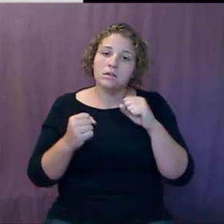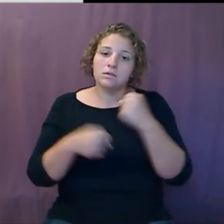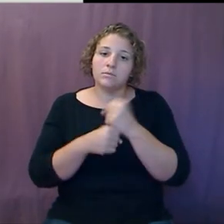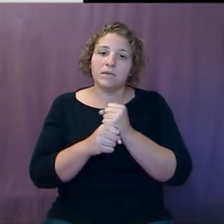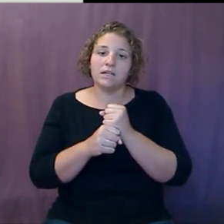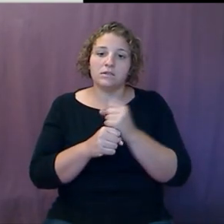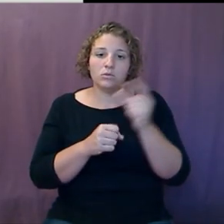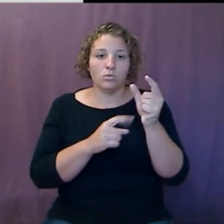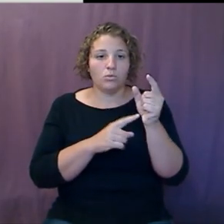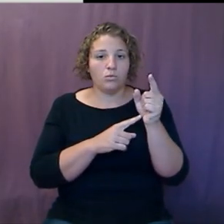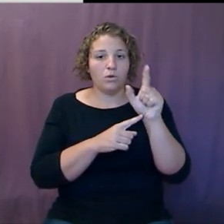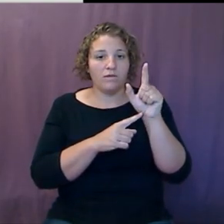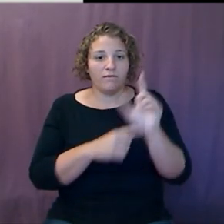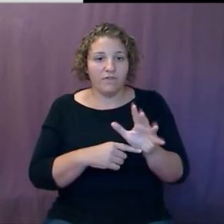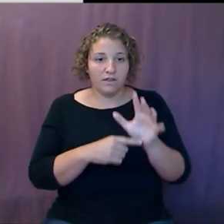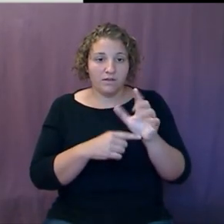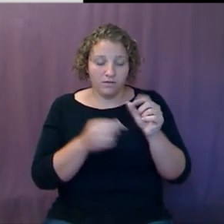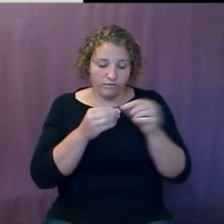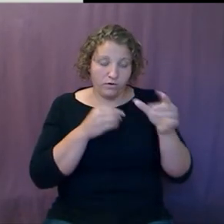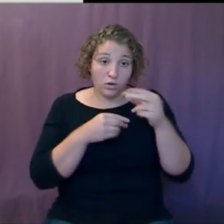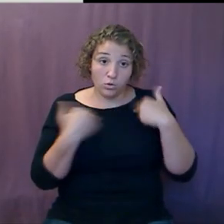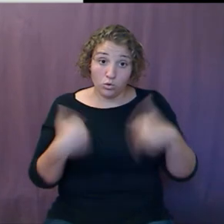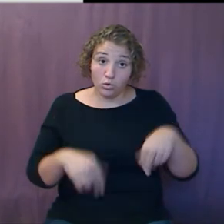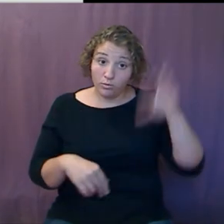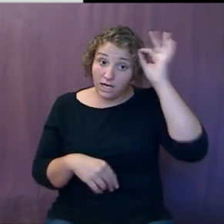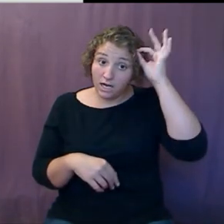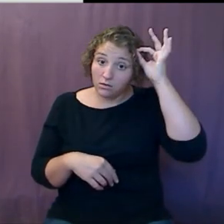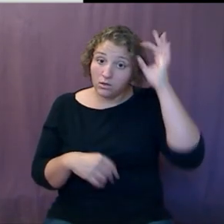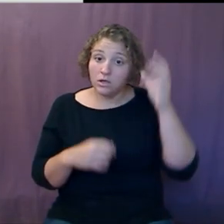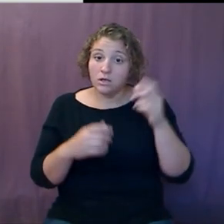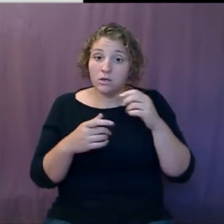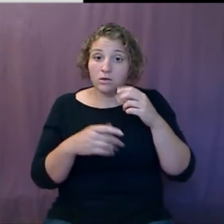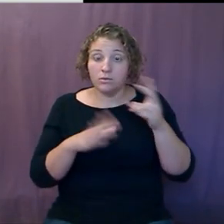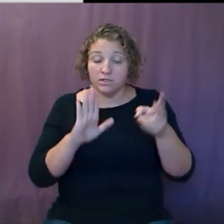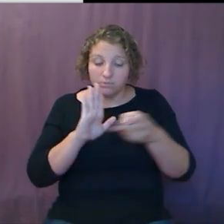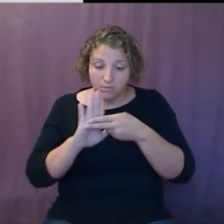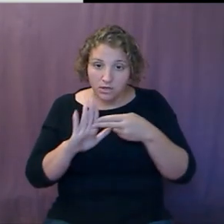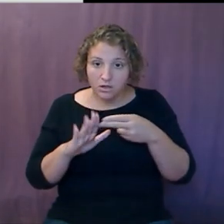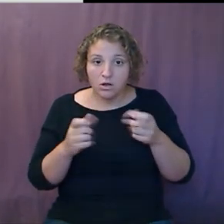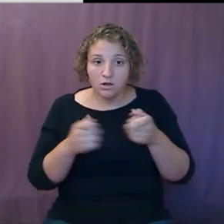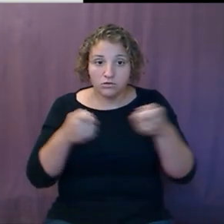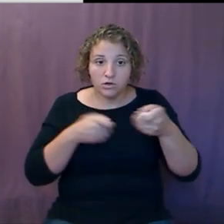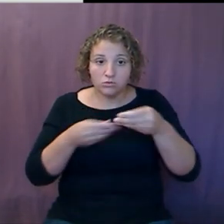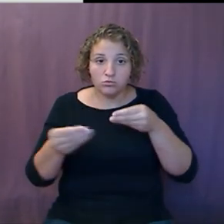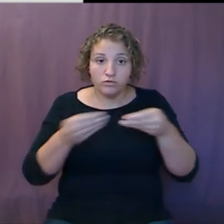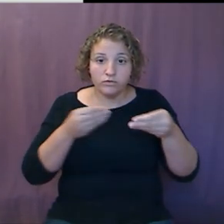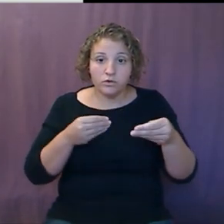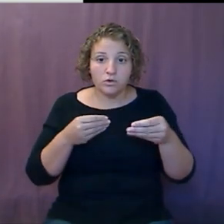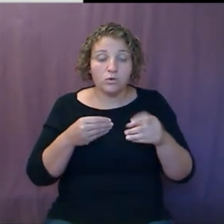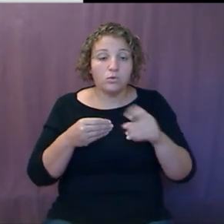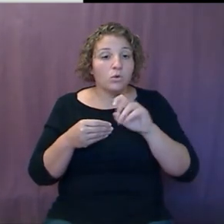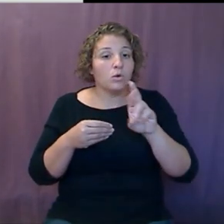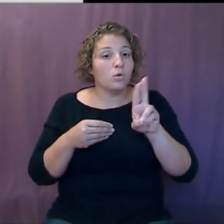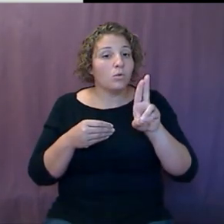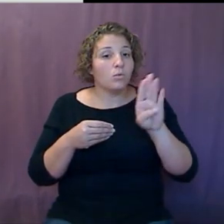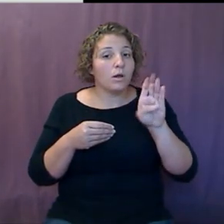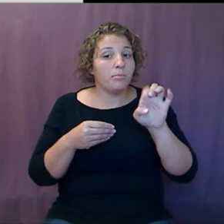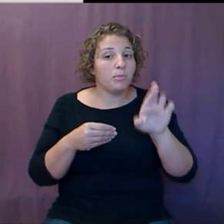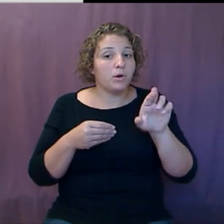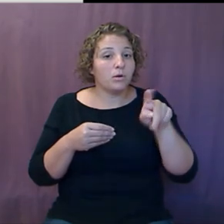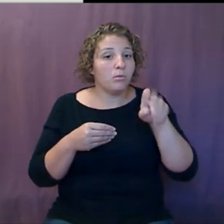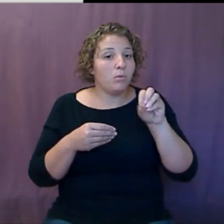a human hair which are then transferred to a stretchable rubber-like polymer connected by tiny wires this creates